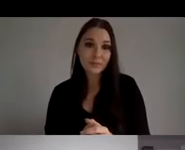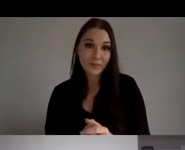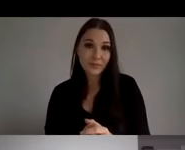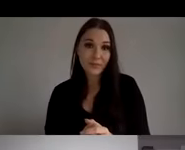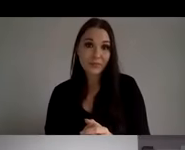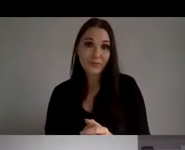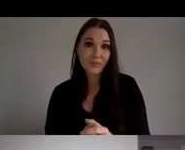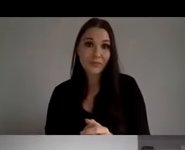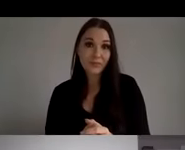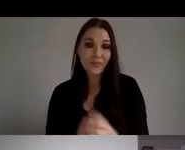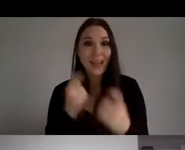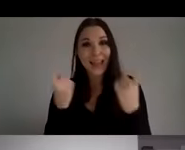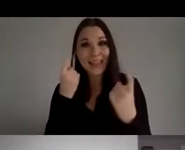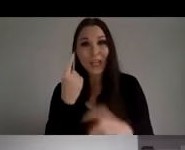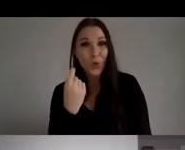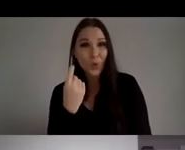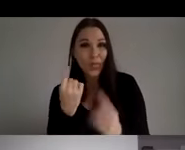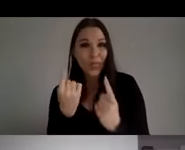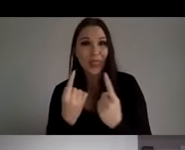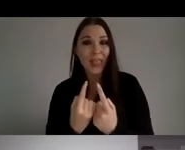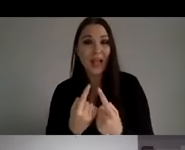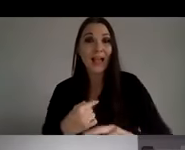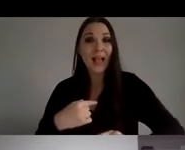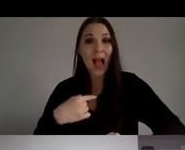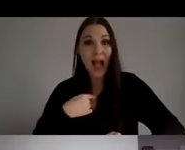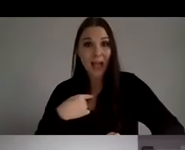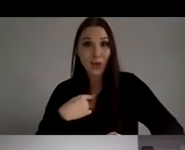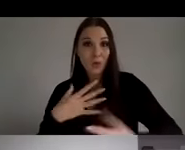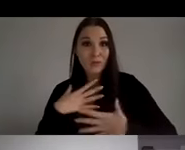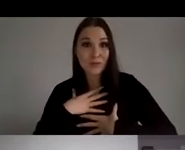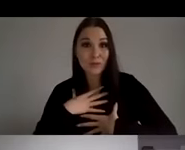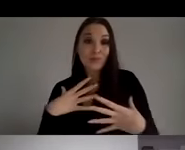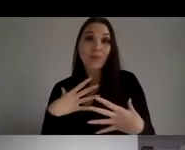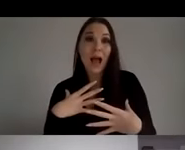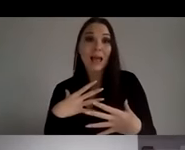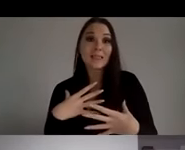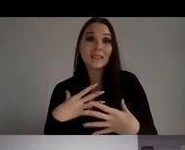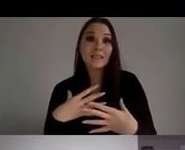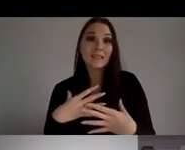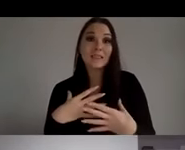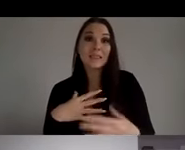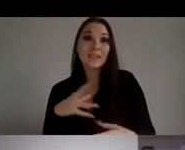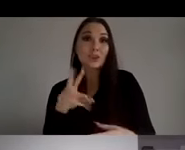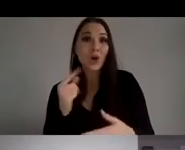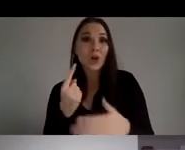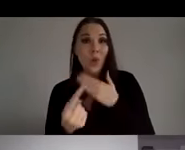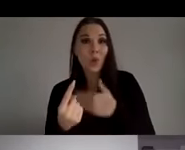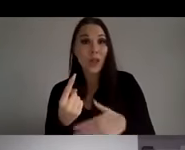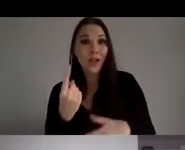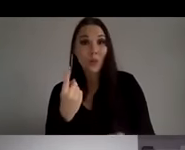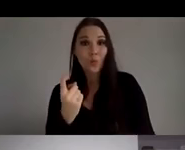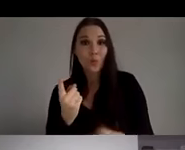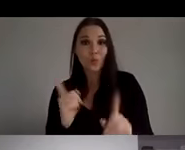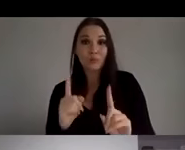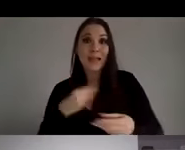thing that I was particularly surprised about is you have to say not only specifically what it can do,